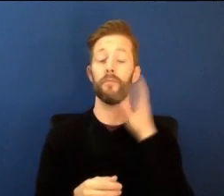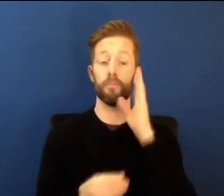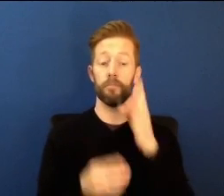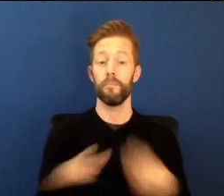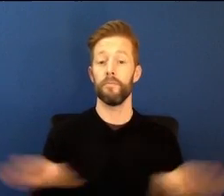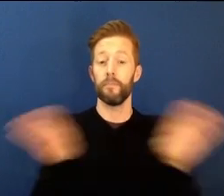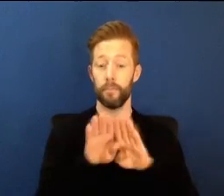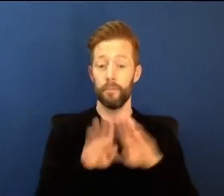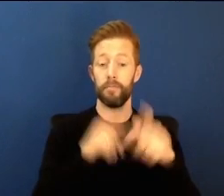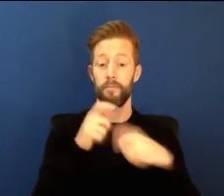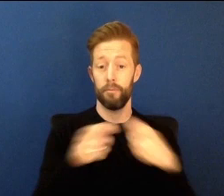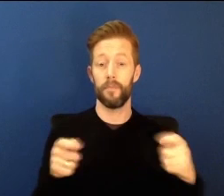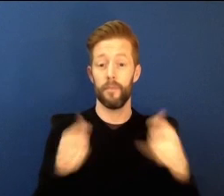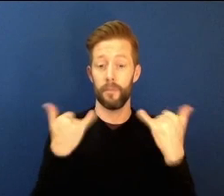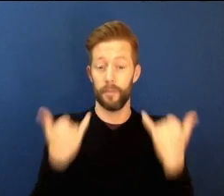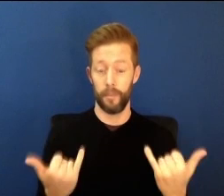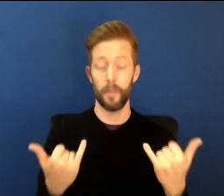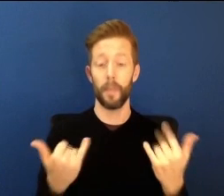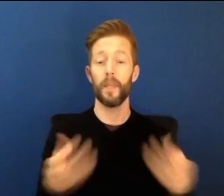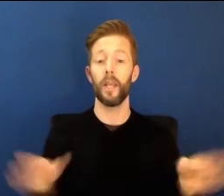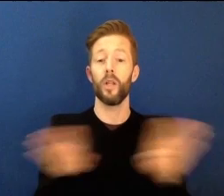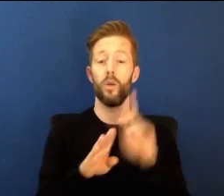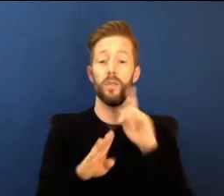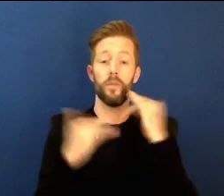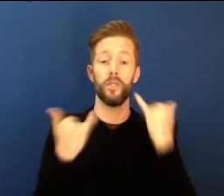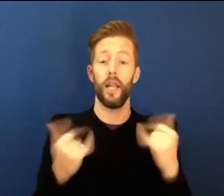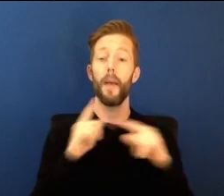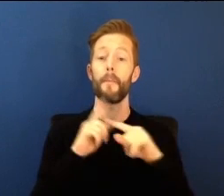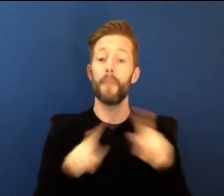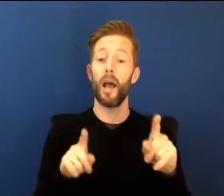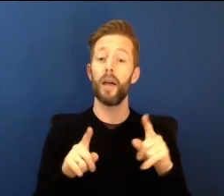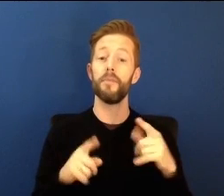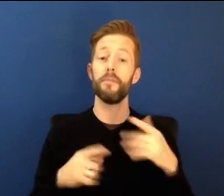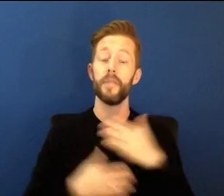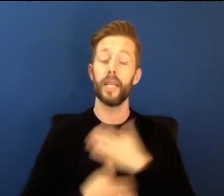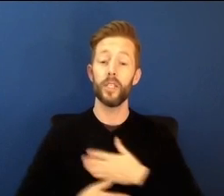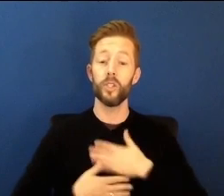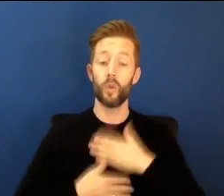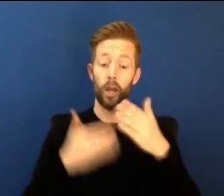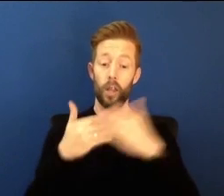So we're going to end now and I think close for the day, but